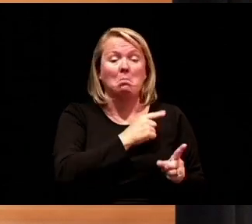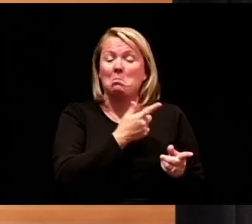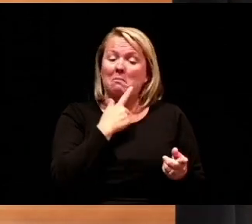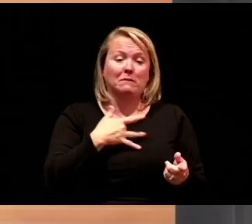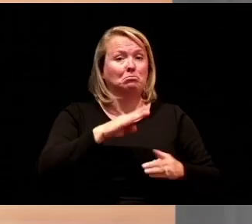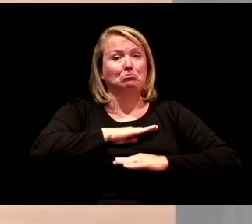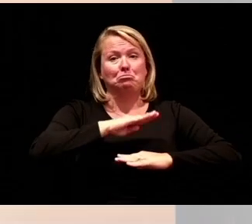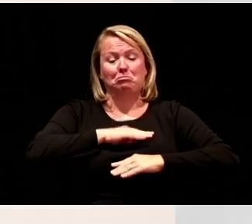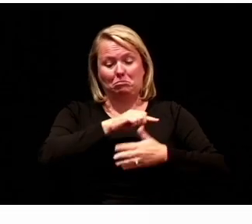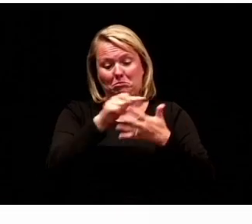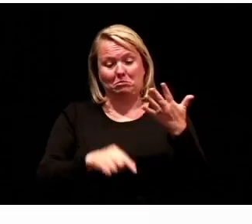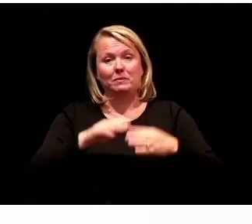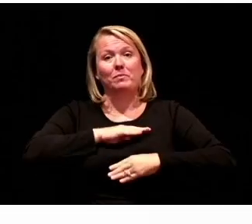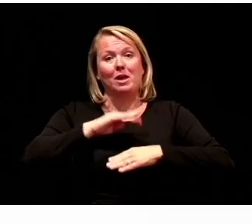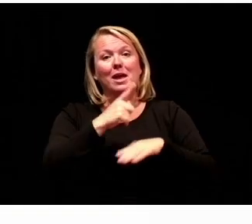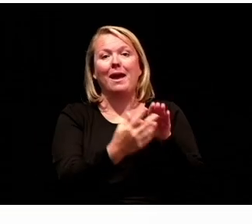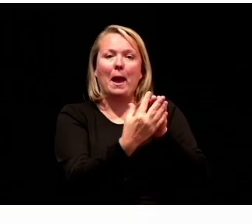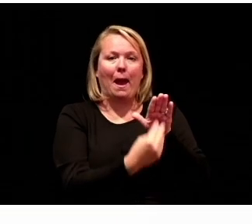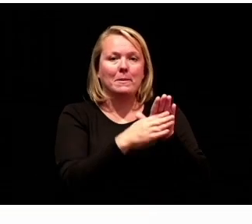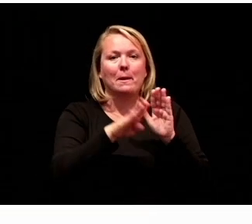Oh, thank you.